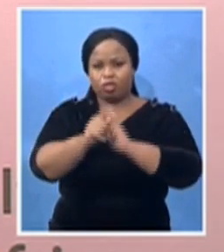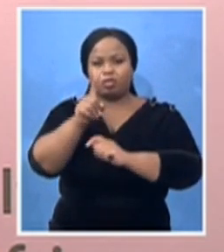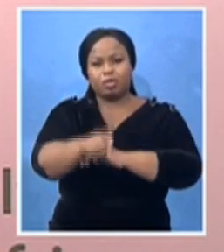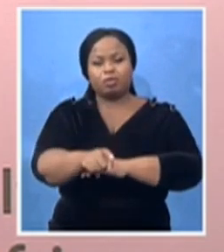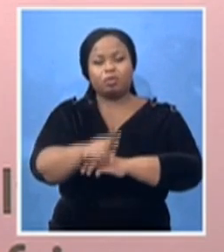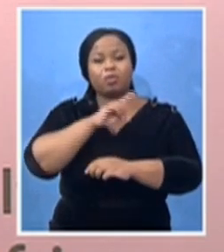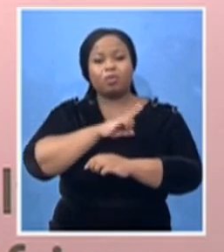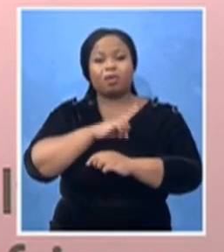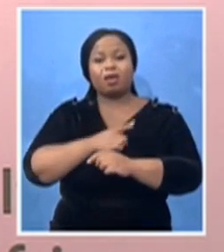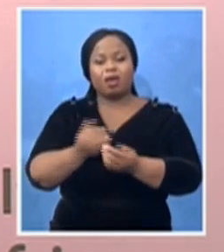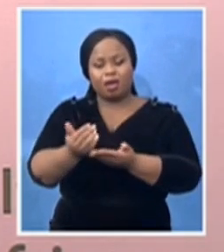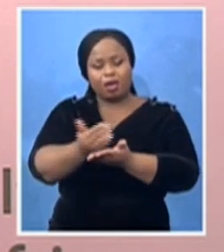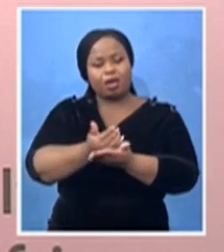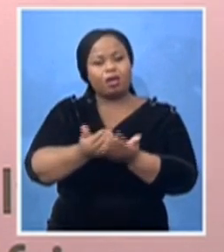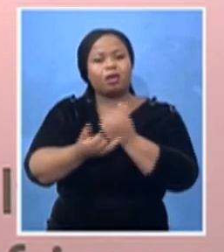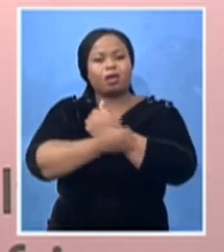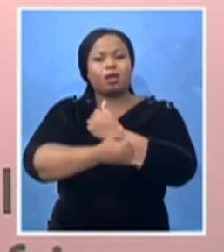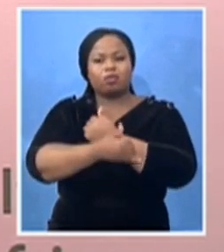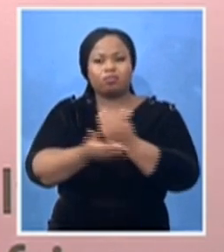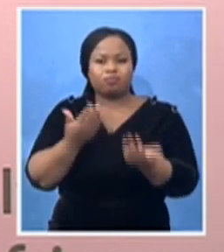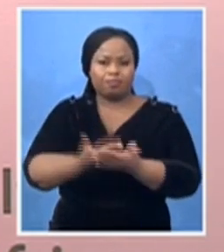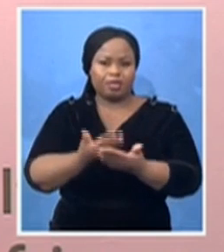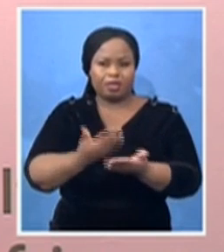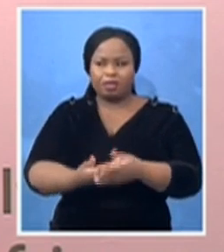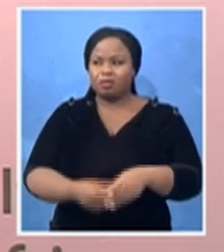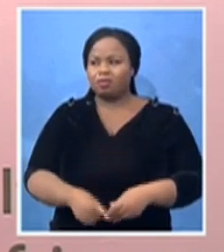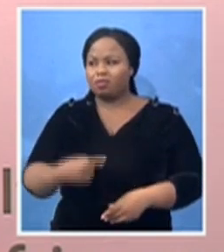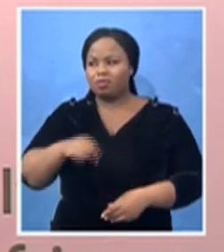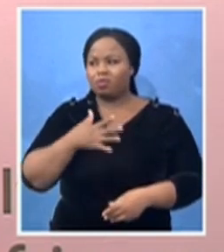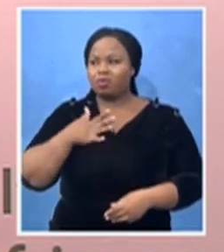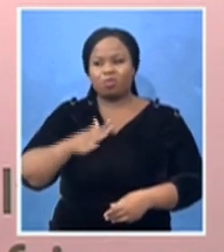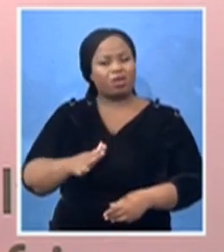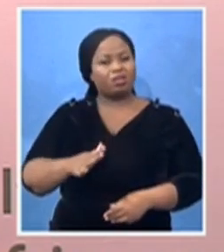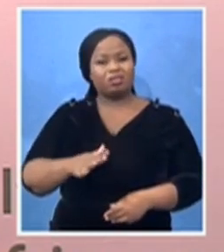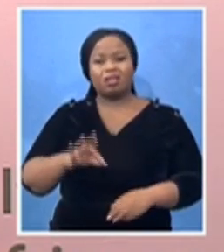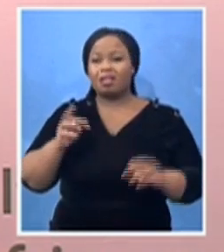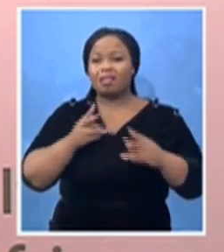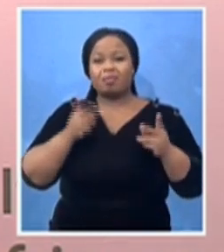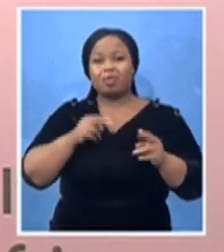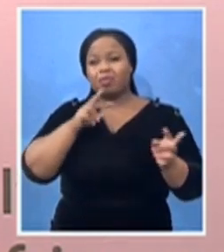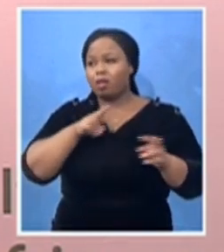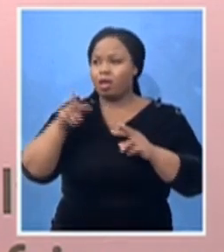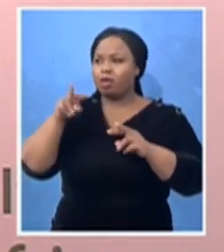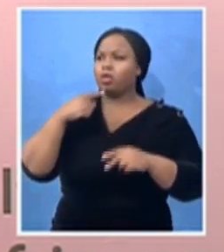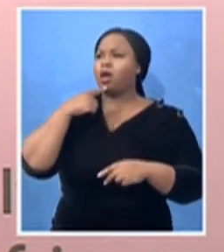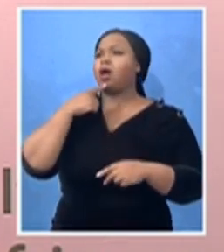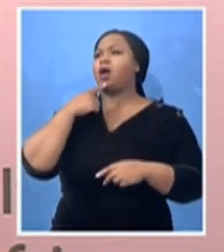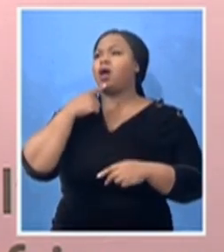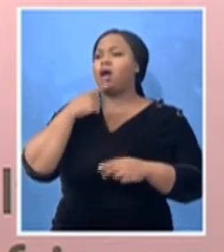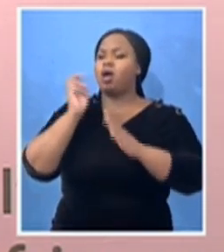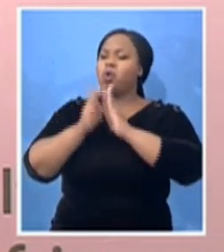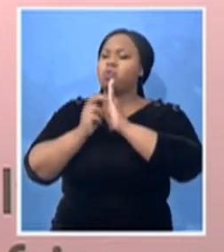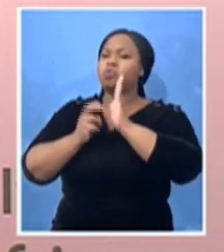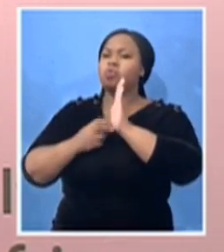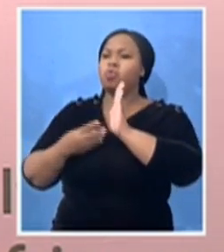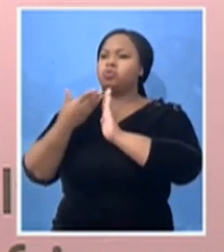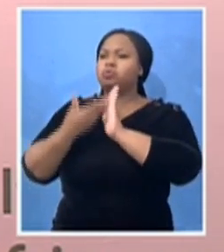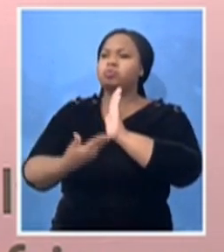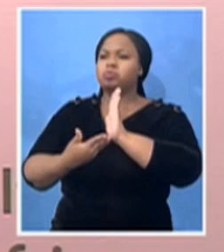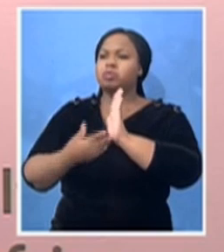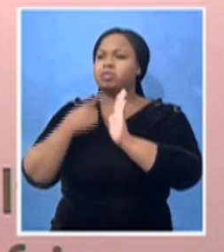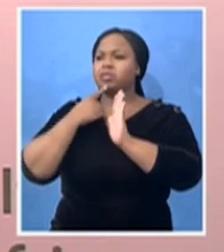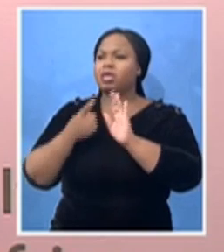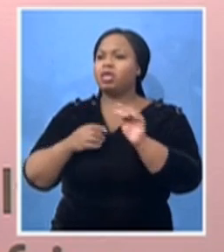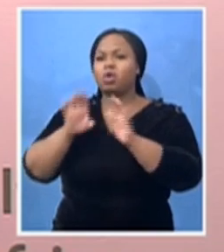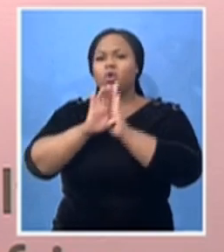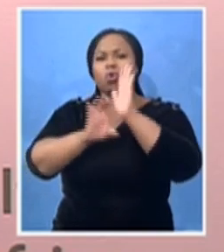don't want anyone to turn around and say, well, all these rules have been declared to be unconstitutional and irrational. Well,